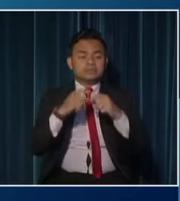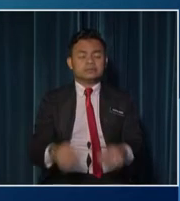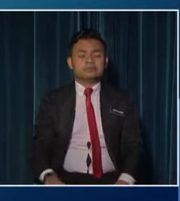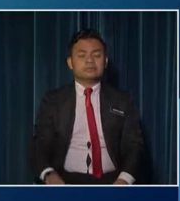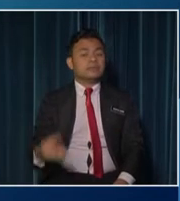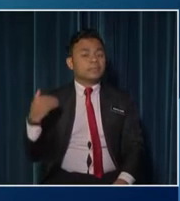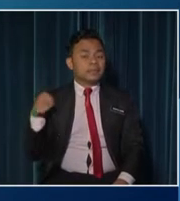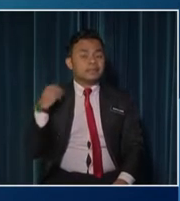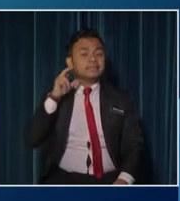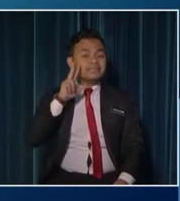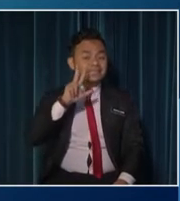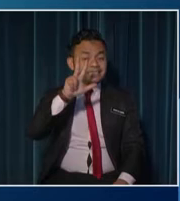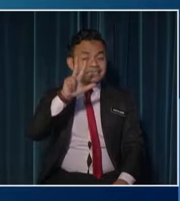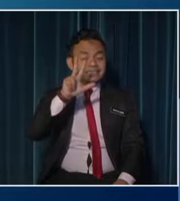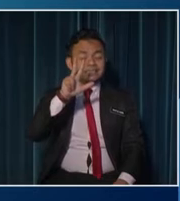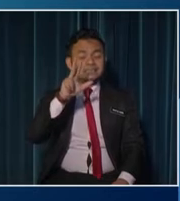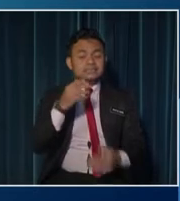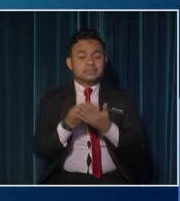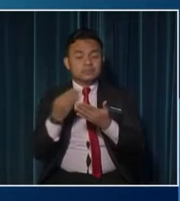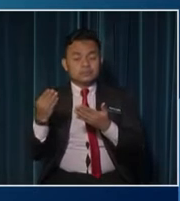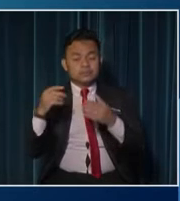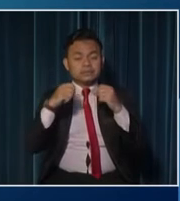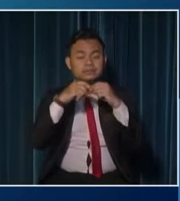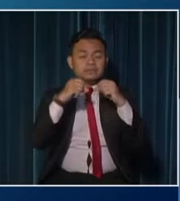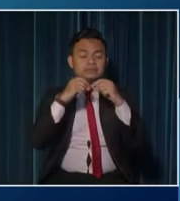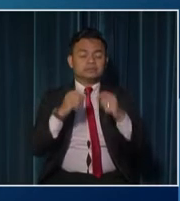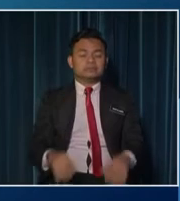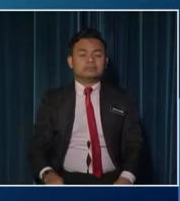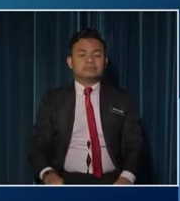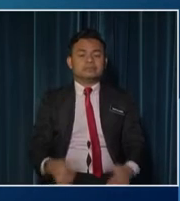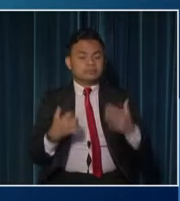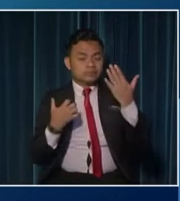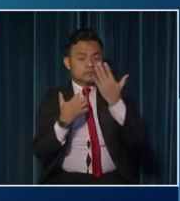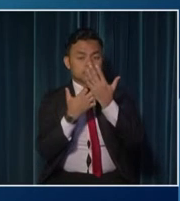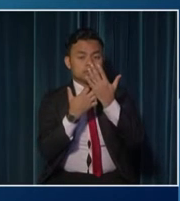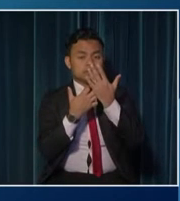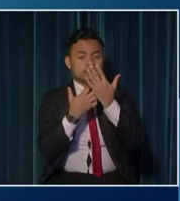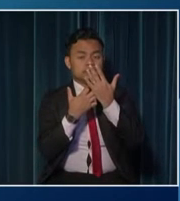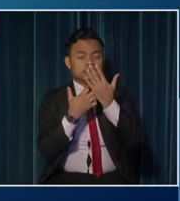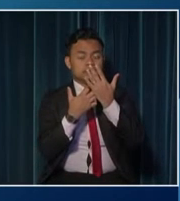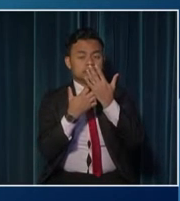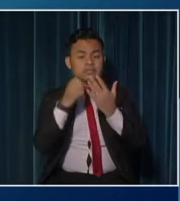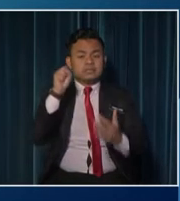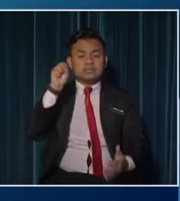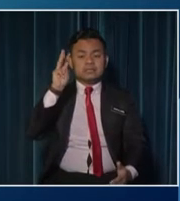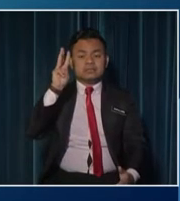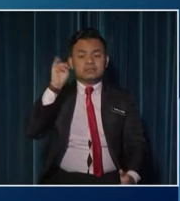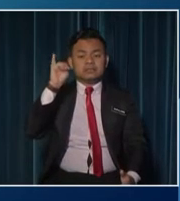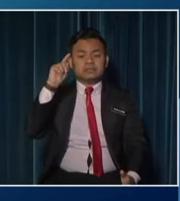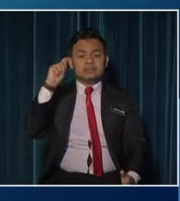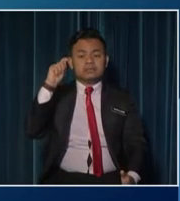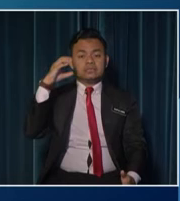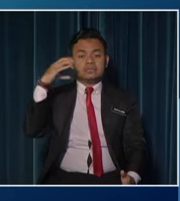3 electrical components: the dry cell, the switch, and the